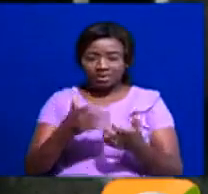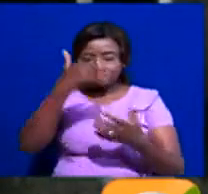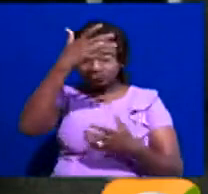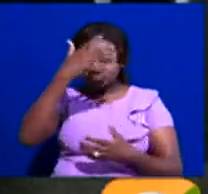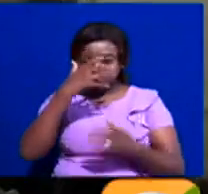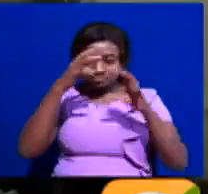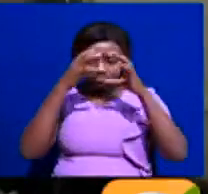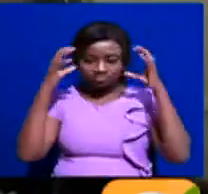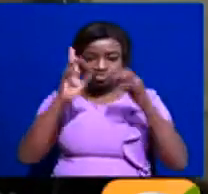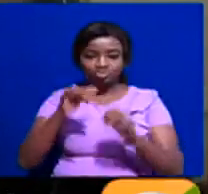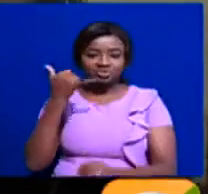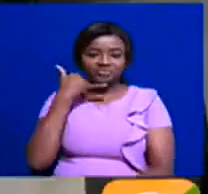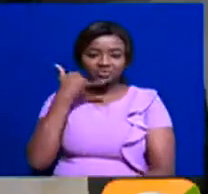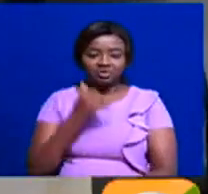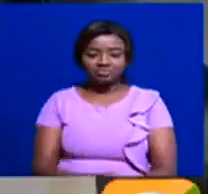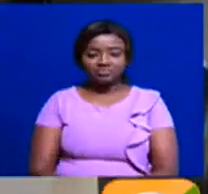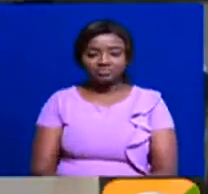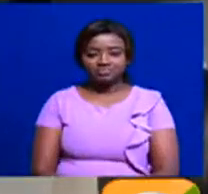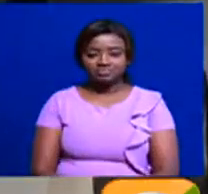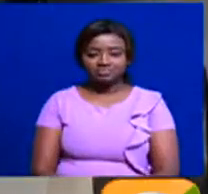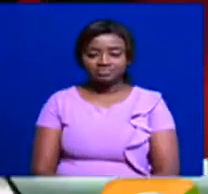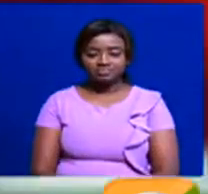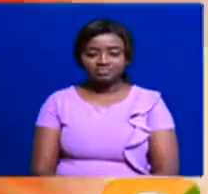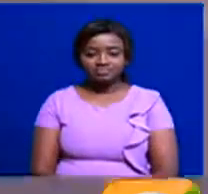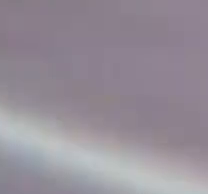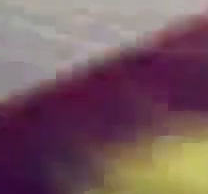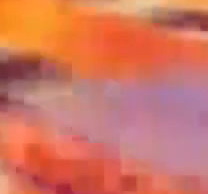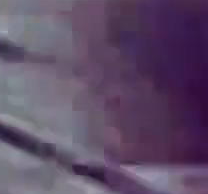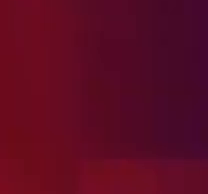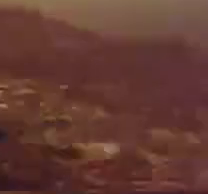Edward Chwea, Made in Kenya, Citizen TV. Made in Kenya.